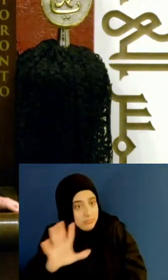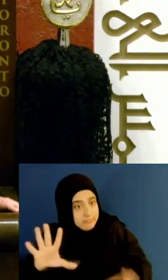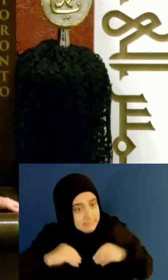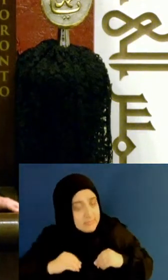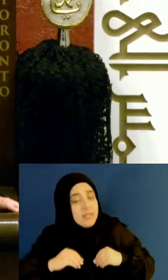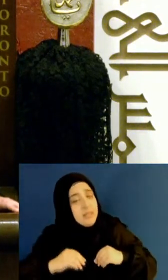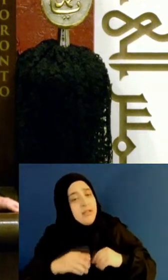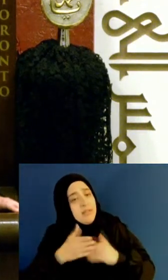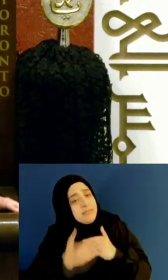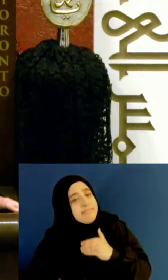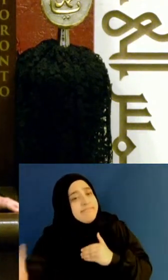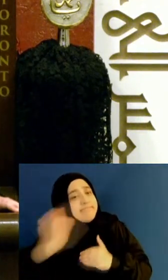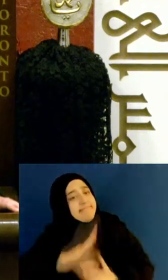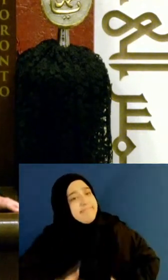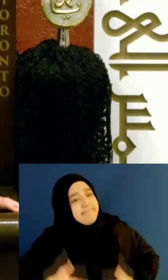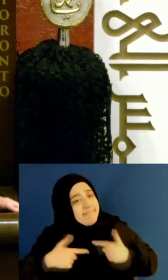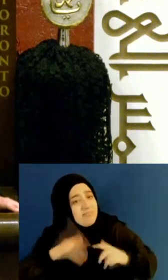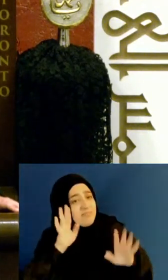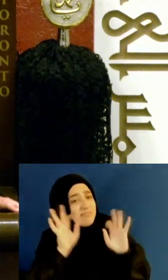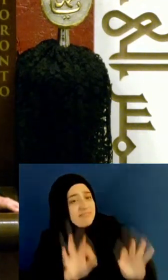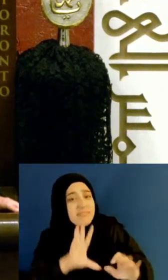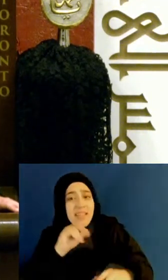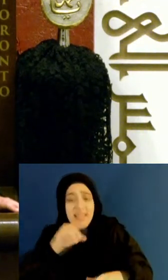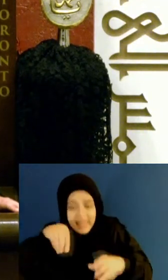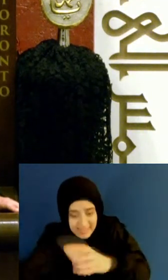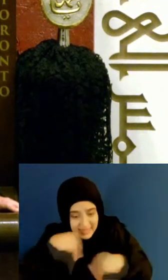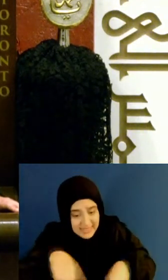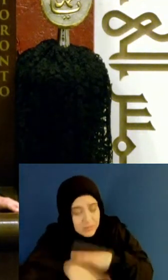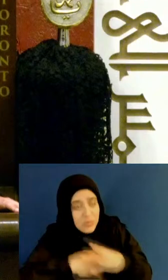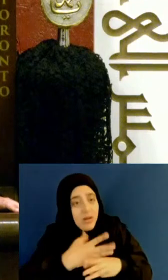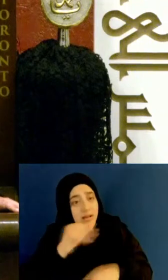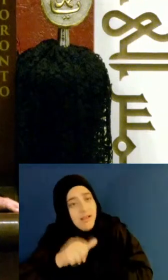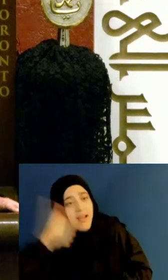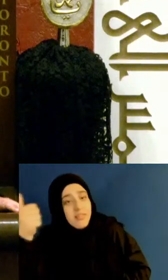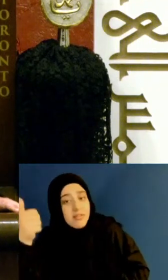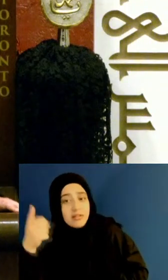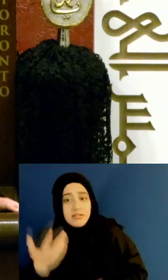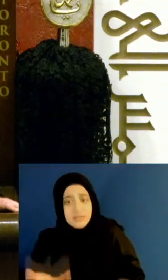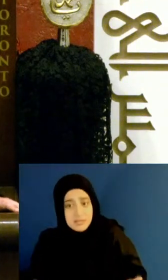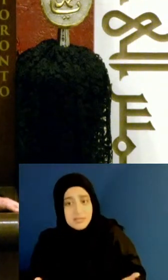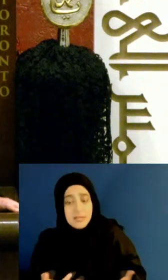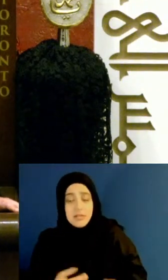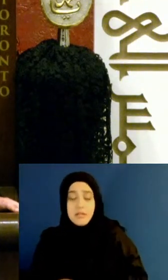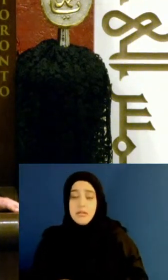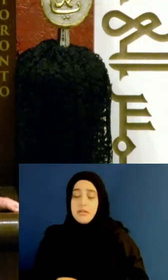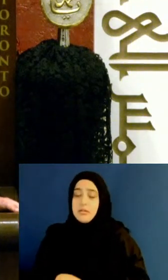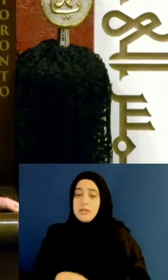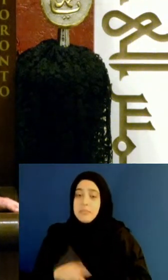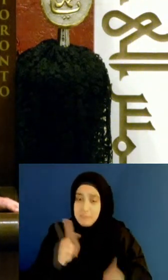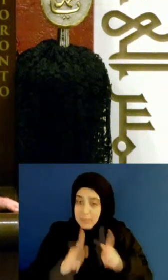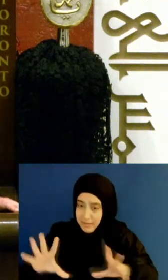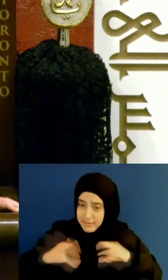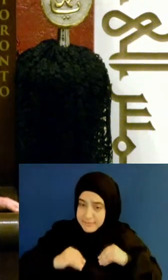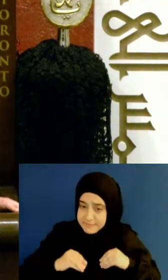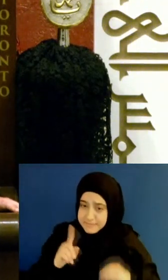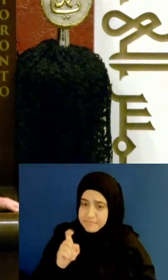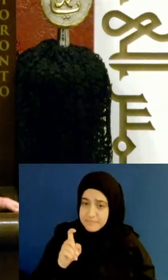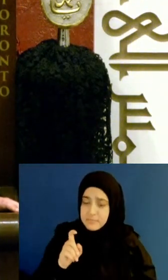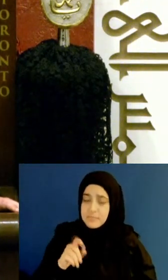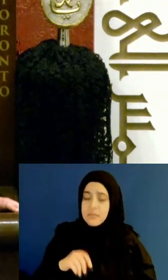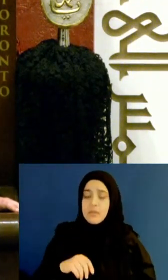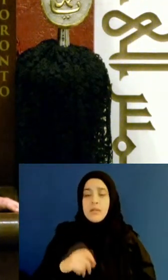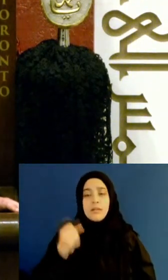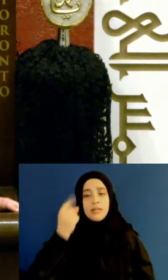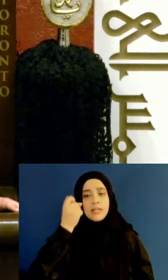doubt in the credibility of Rasulullah? No, he was known as Amin Sadiq and Amin even before the